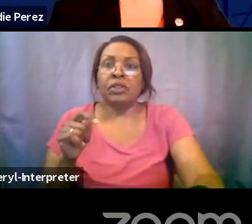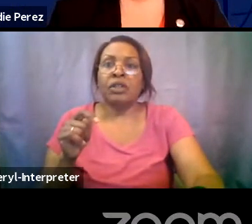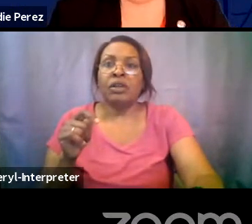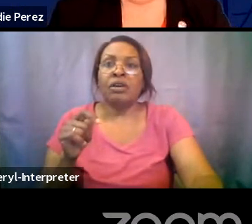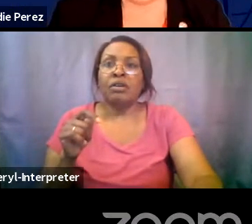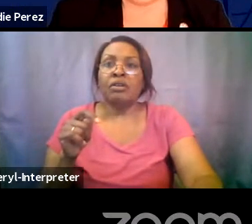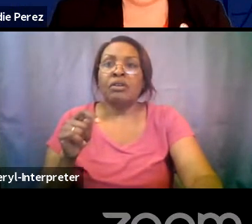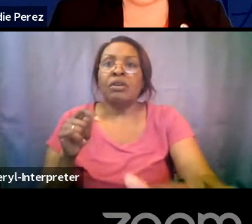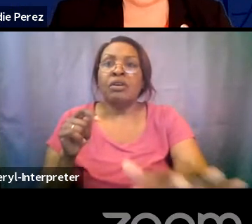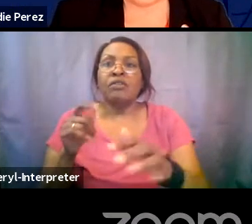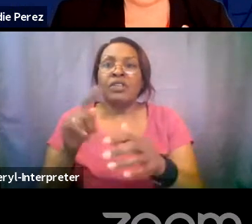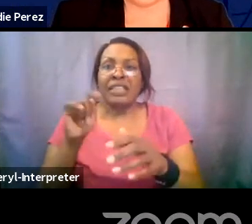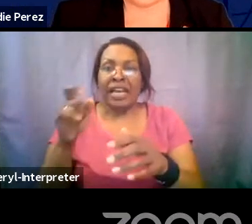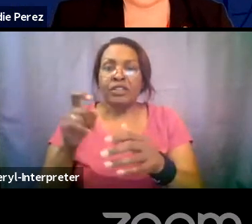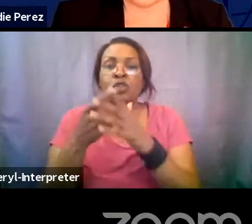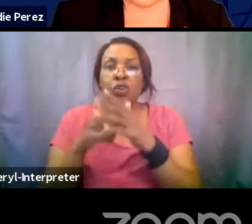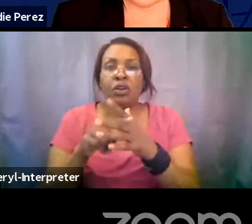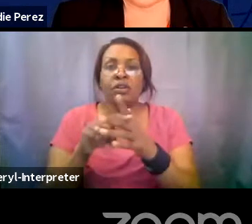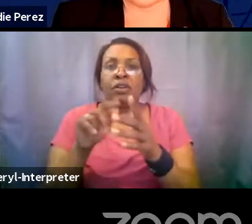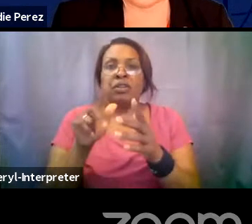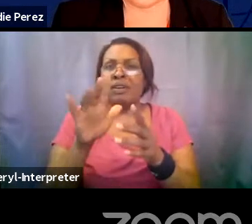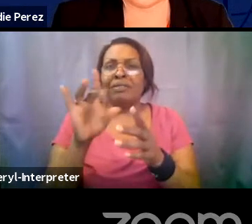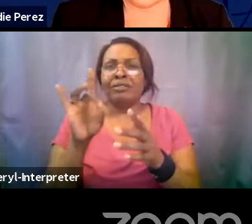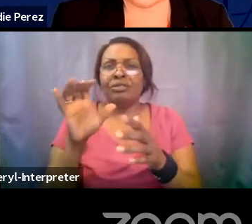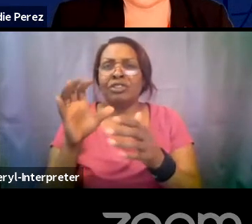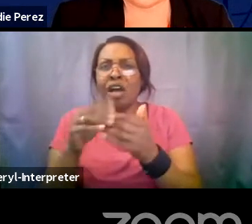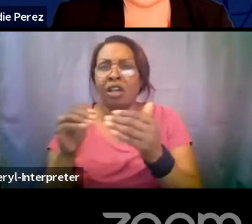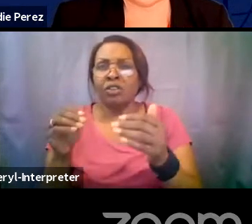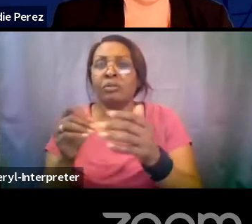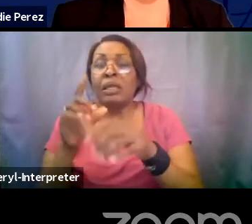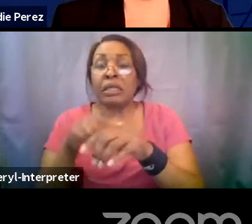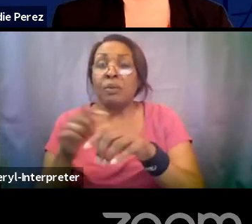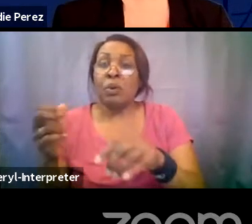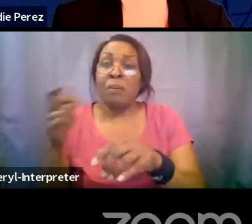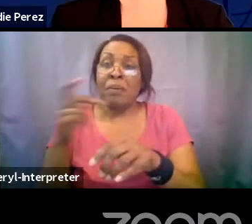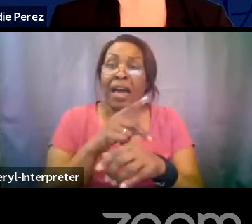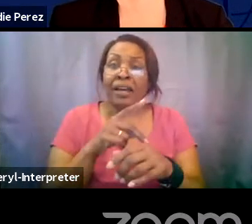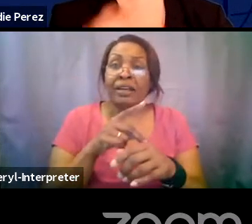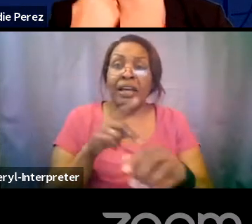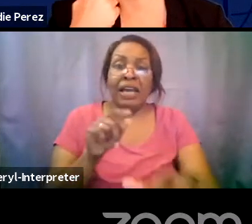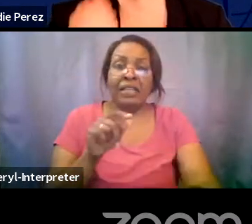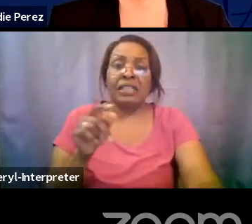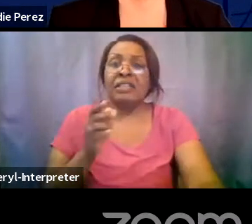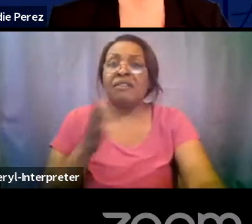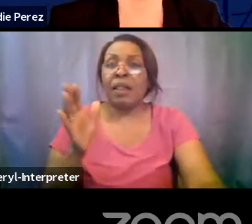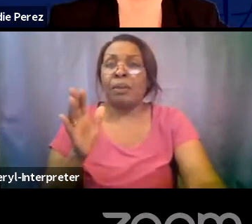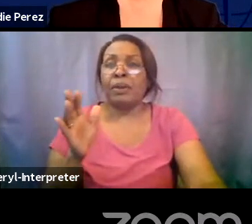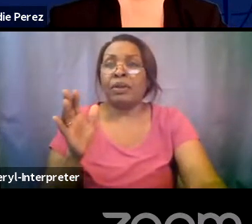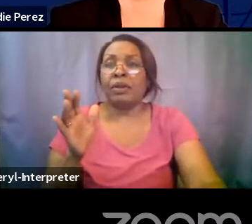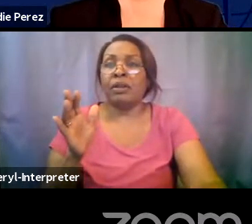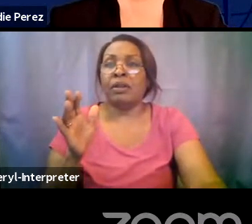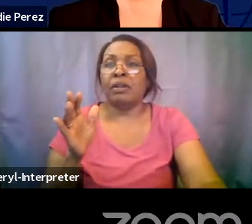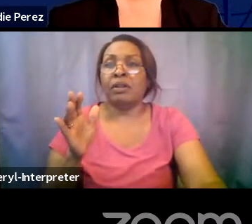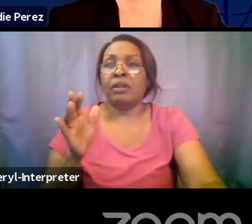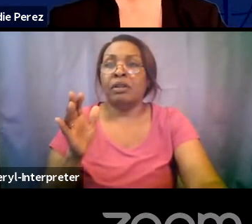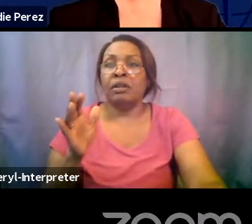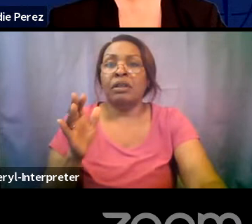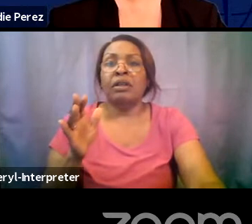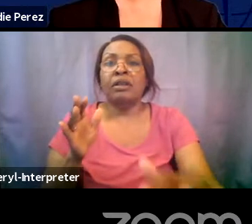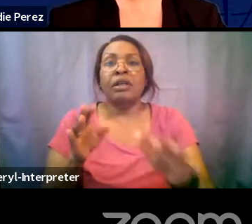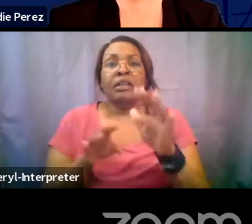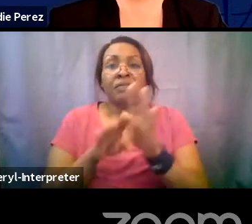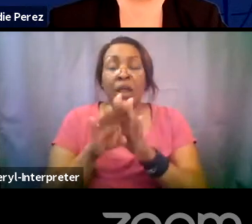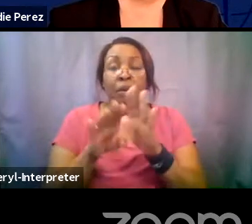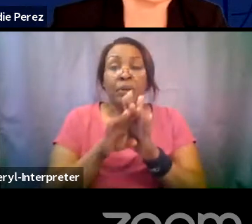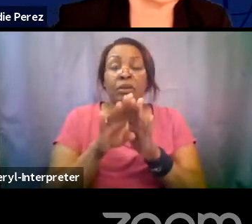$30,500 and X dollars, then by the time you end up going back to the facility as a developmental trained